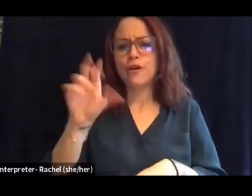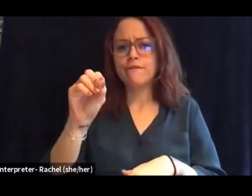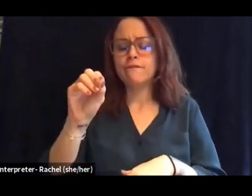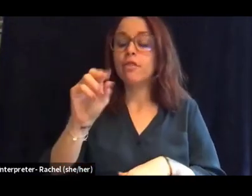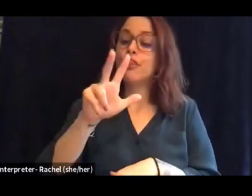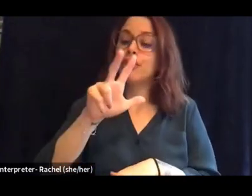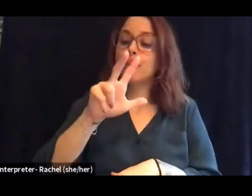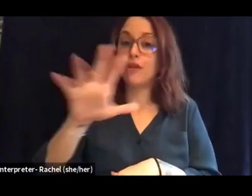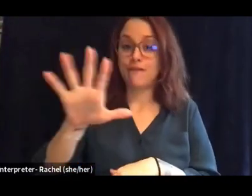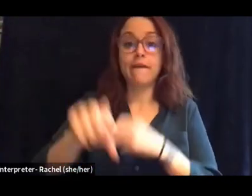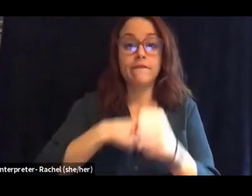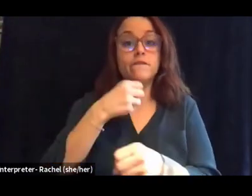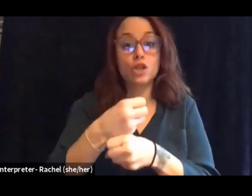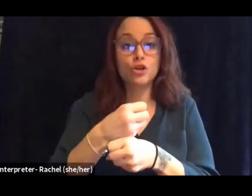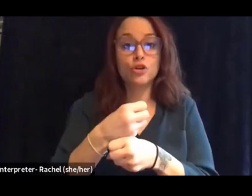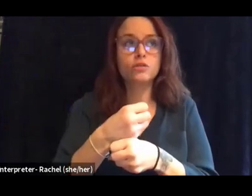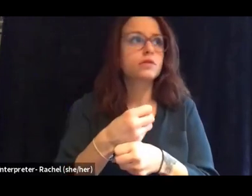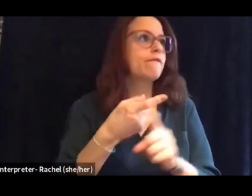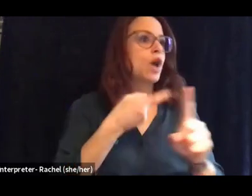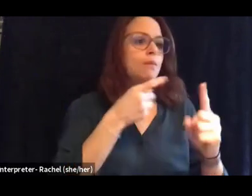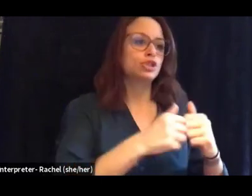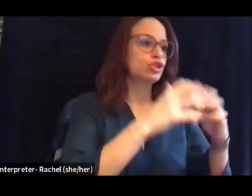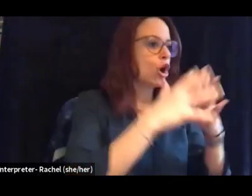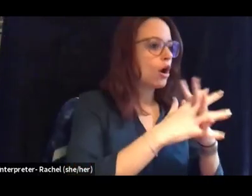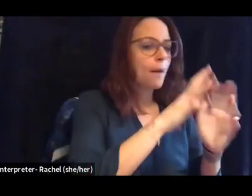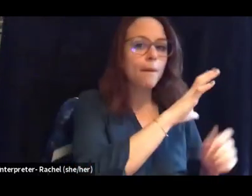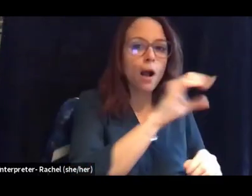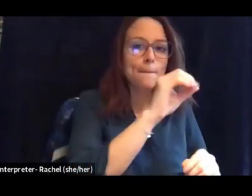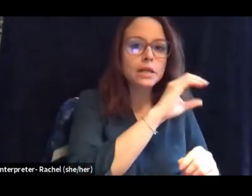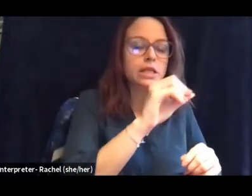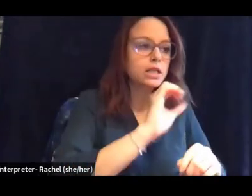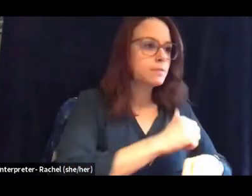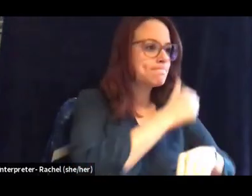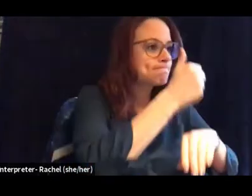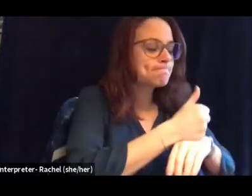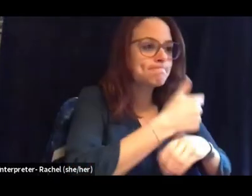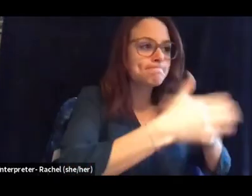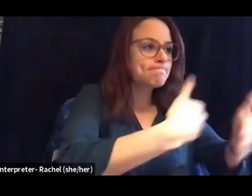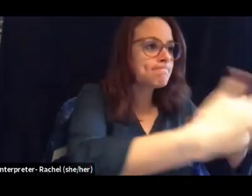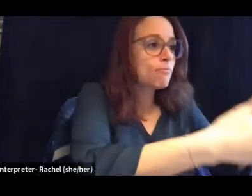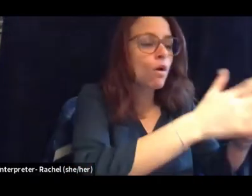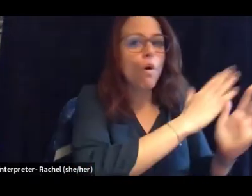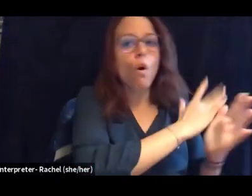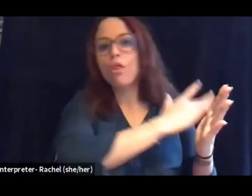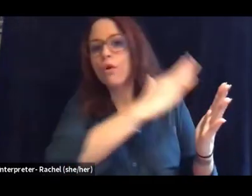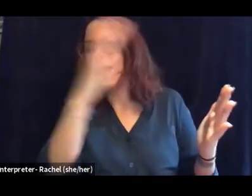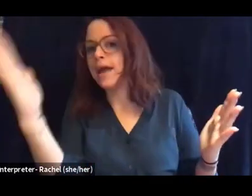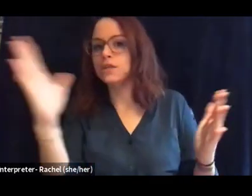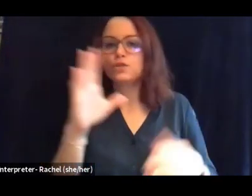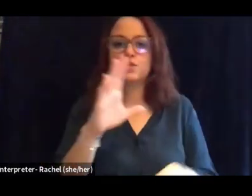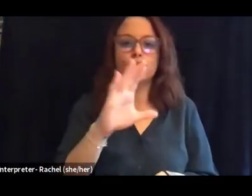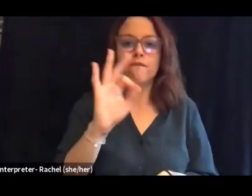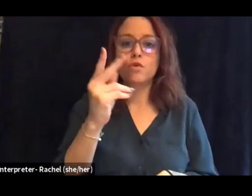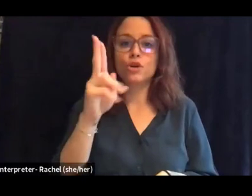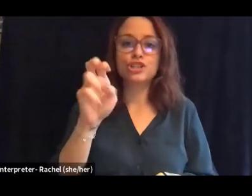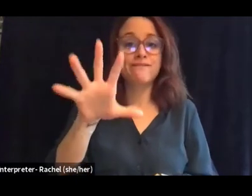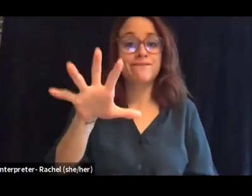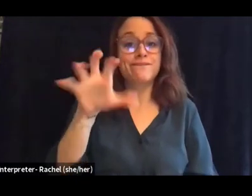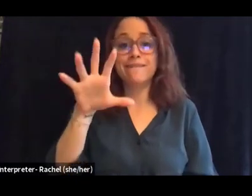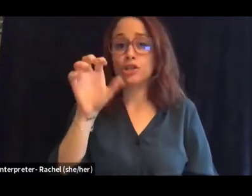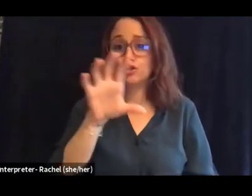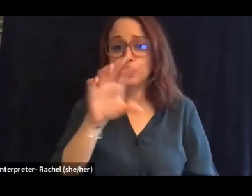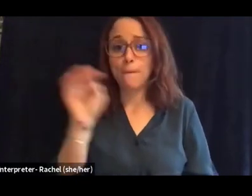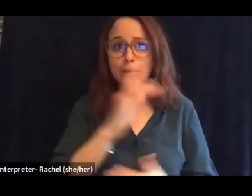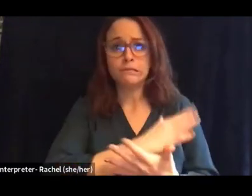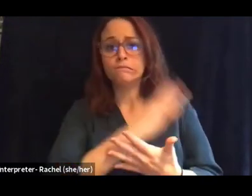from startups to Fortune companies. His background includes project and product